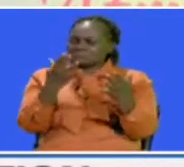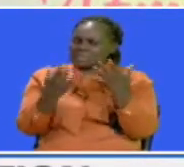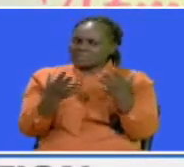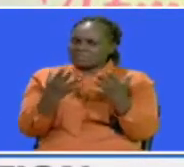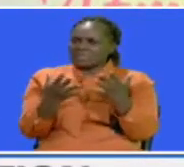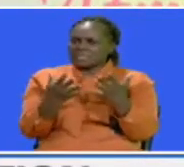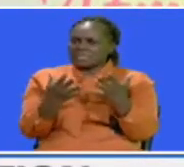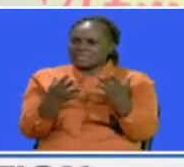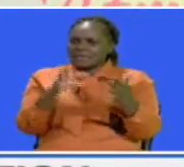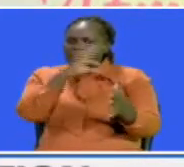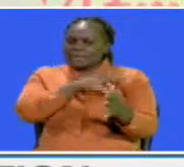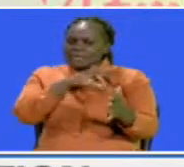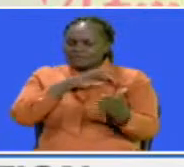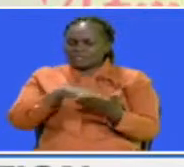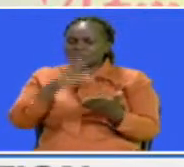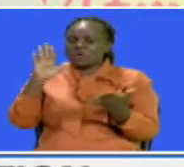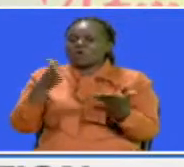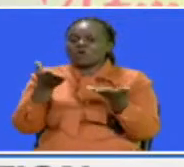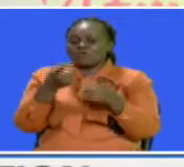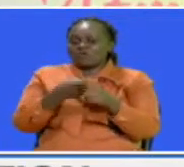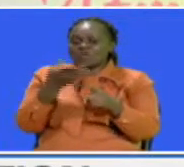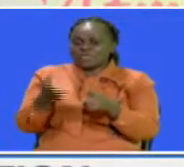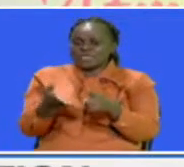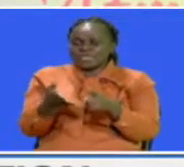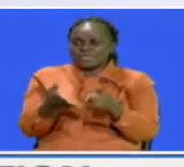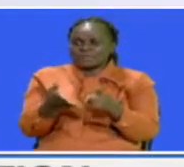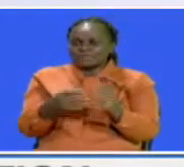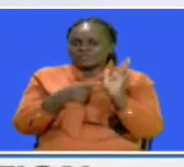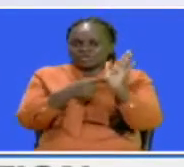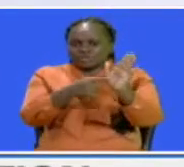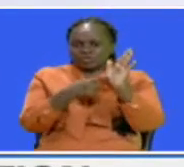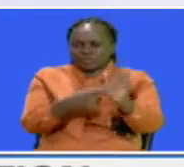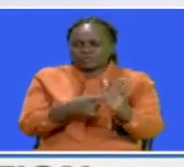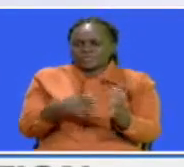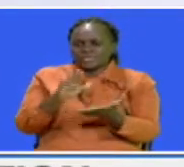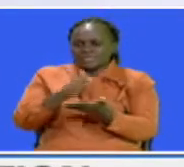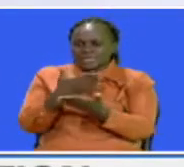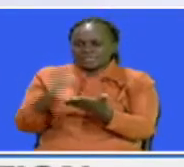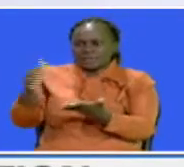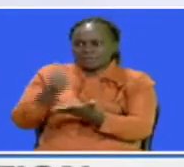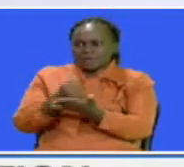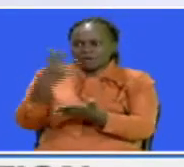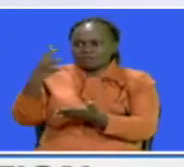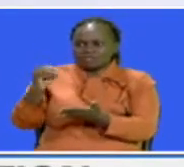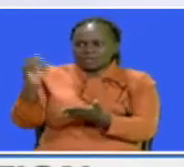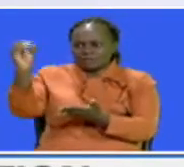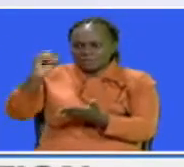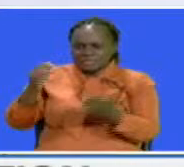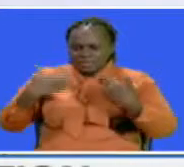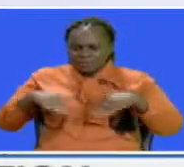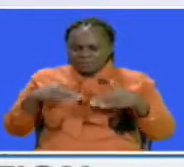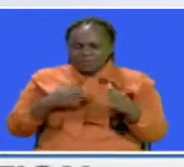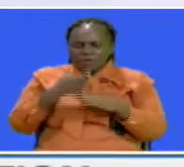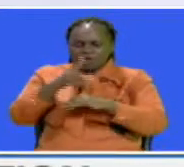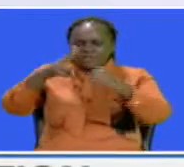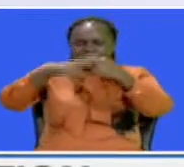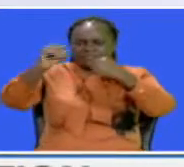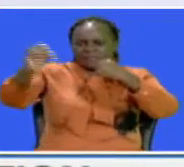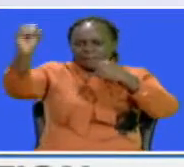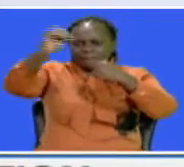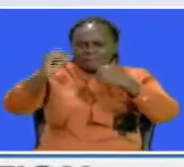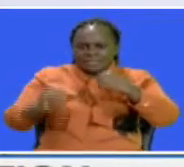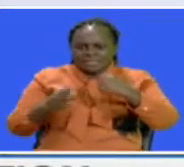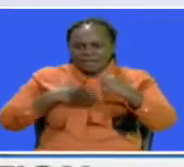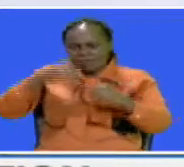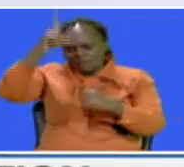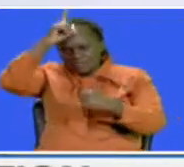key beneficiaries of this exhibition. The sector employs 40% of the population and more than 70% of